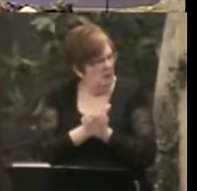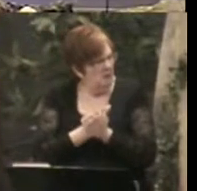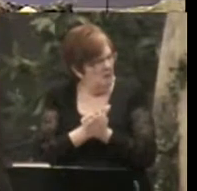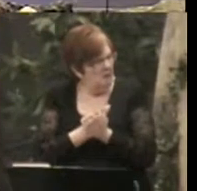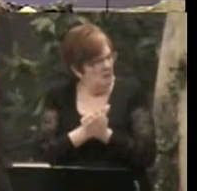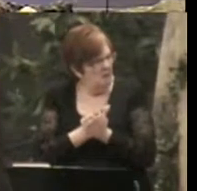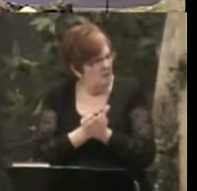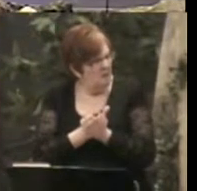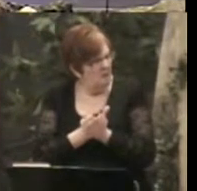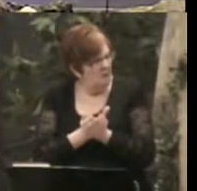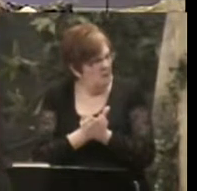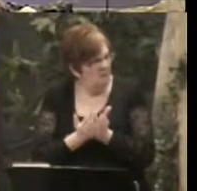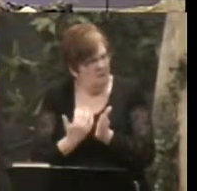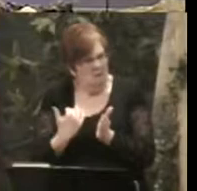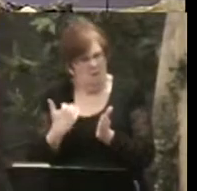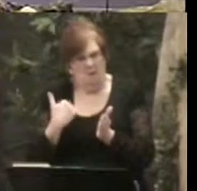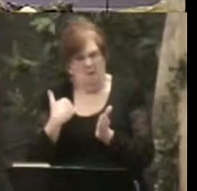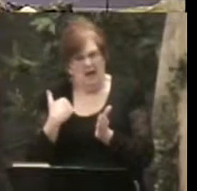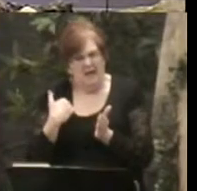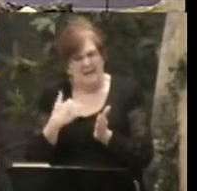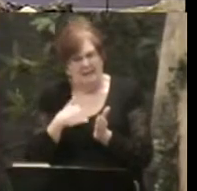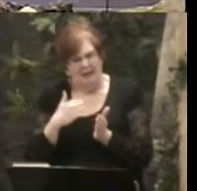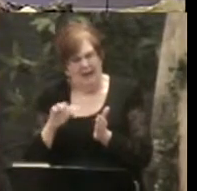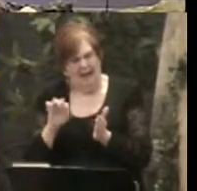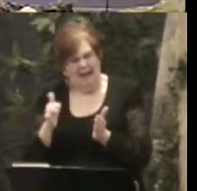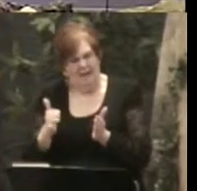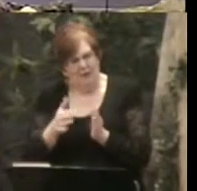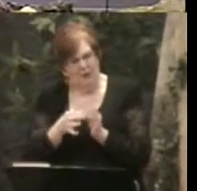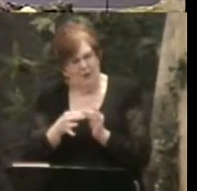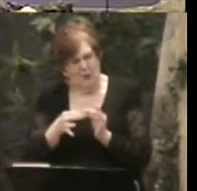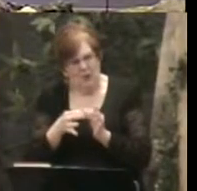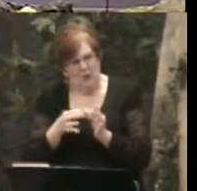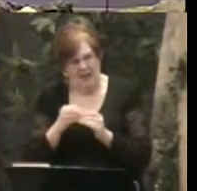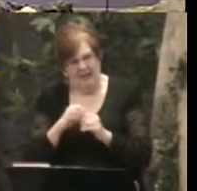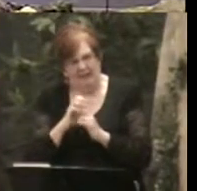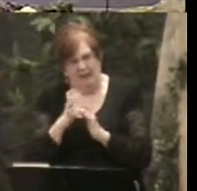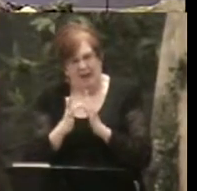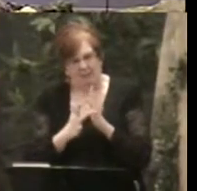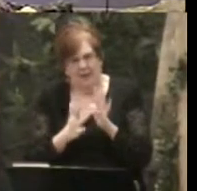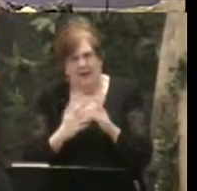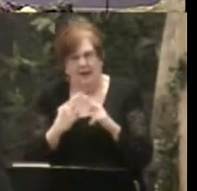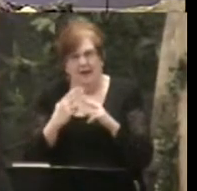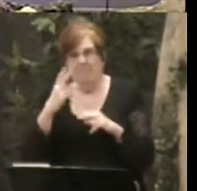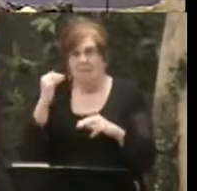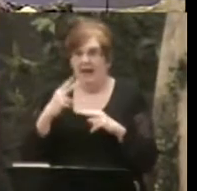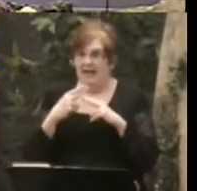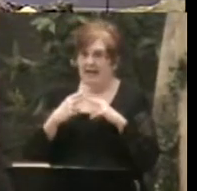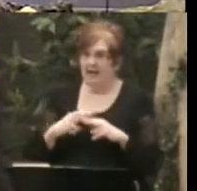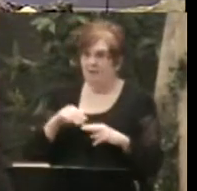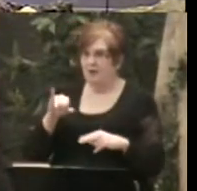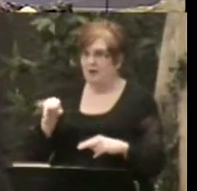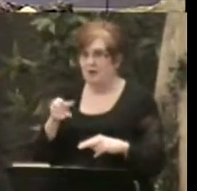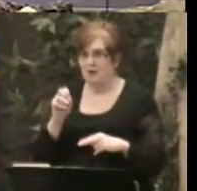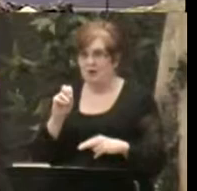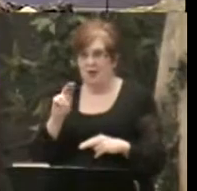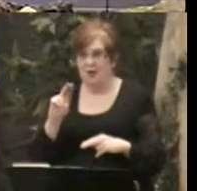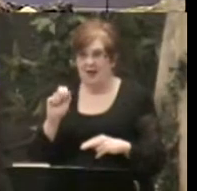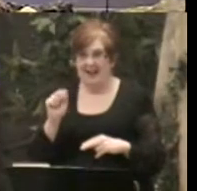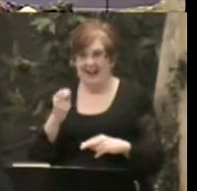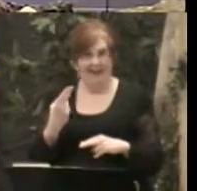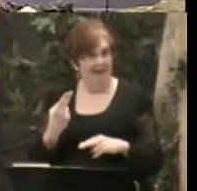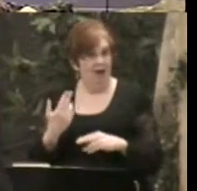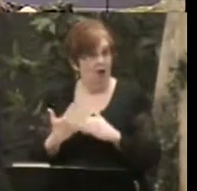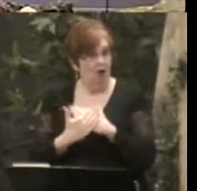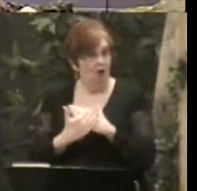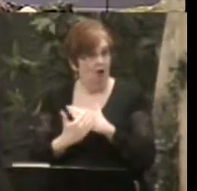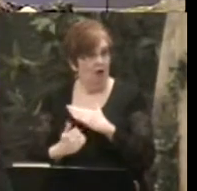This reminds me of another story in the Bible, a man named Jonah. Jonah, who when he is called